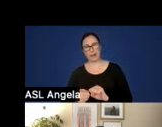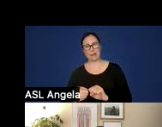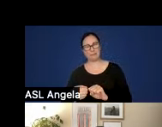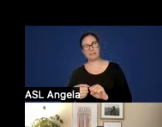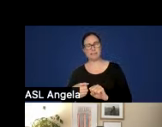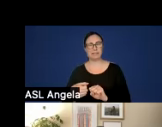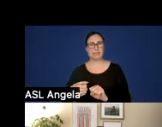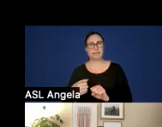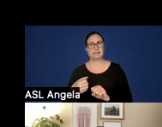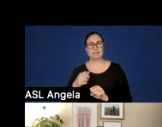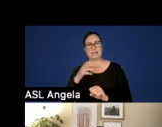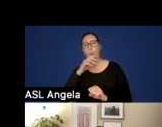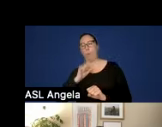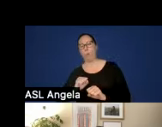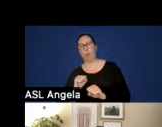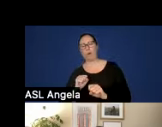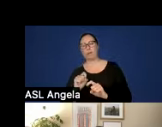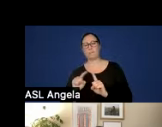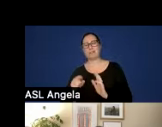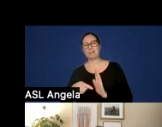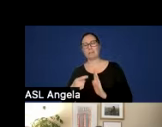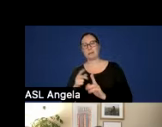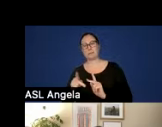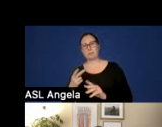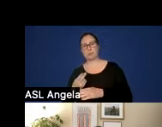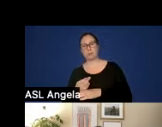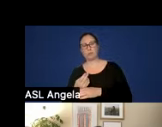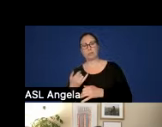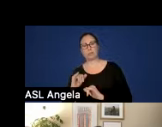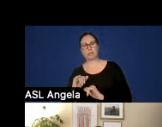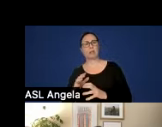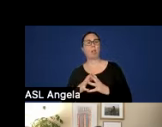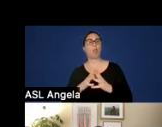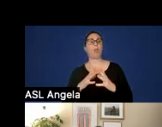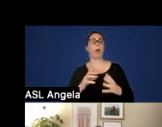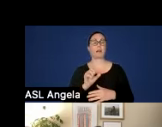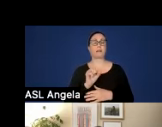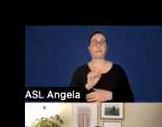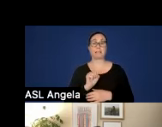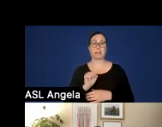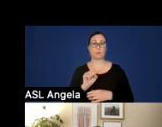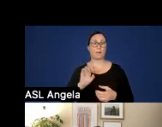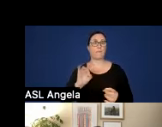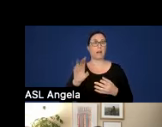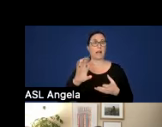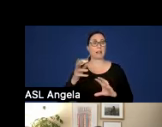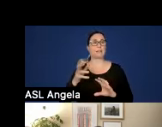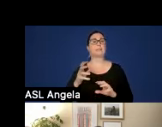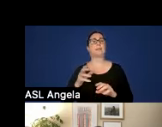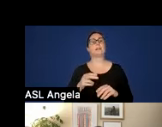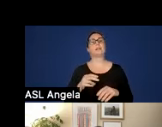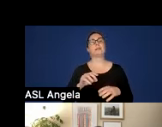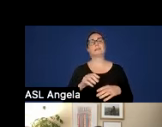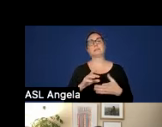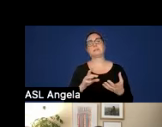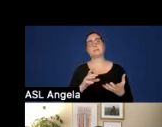using that. A lot of sexual violence is lumped under the term intimate partner violence or intimate